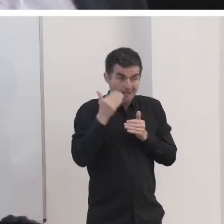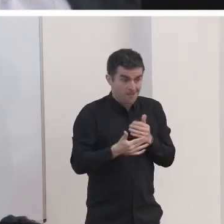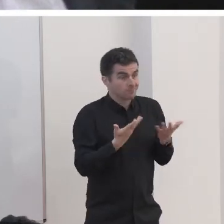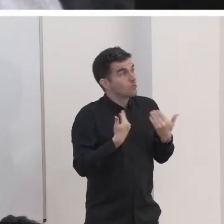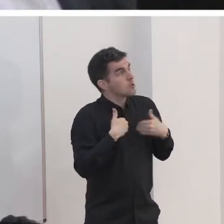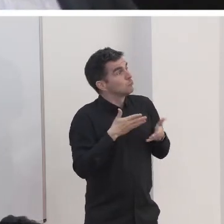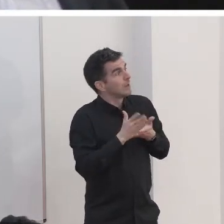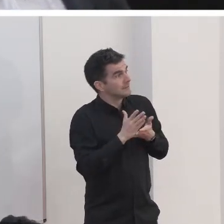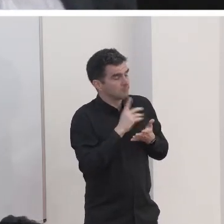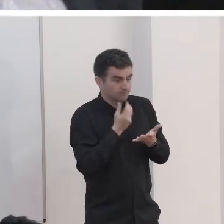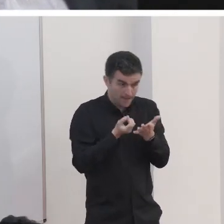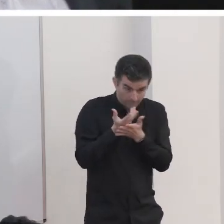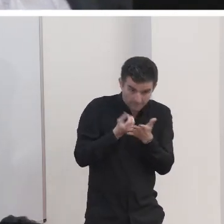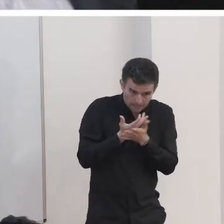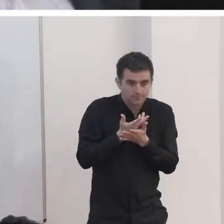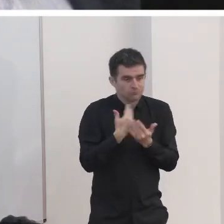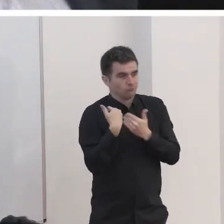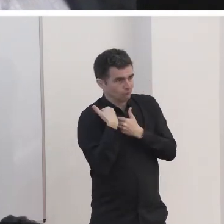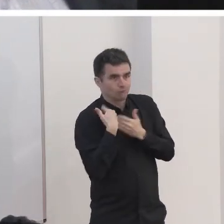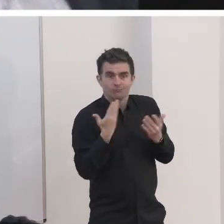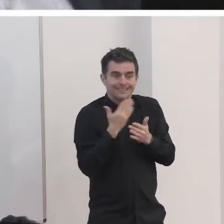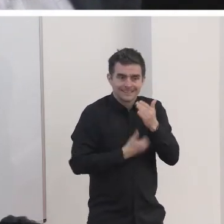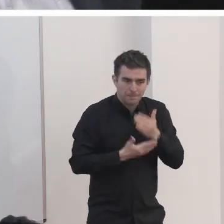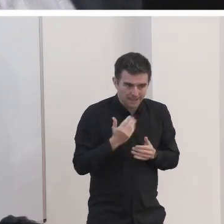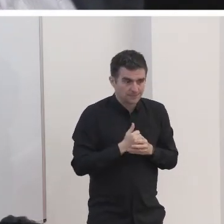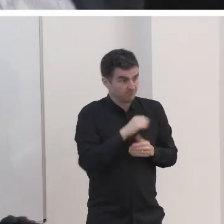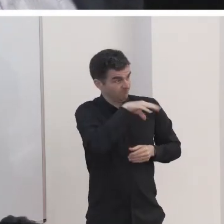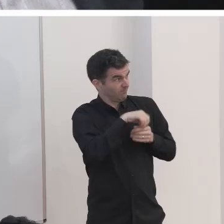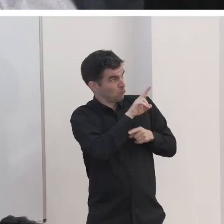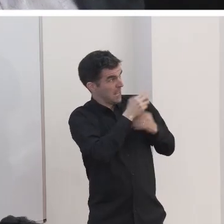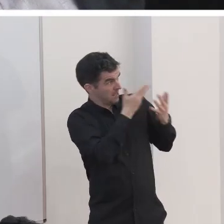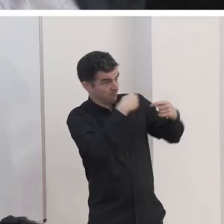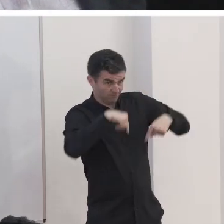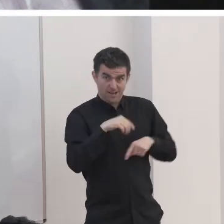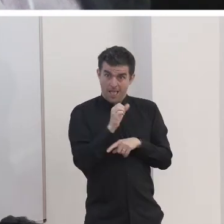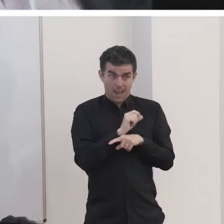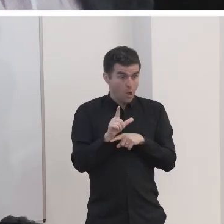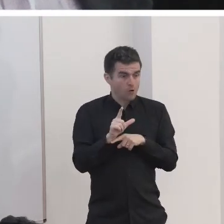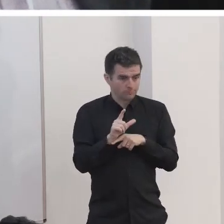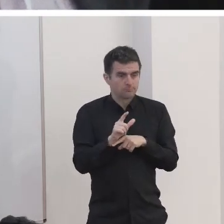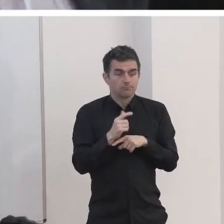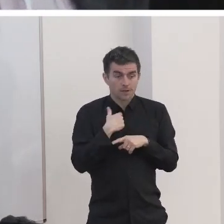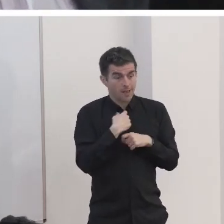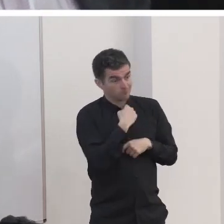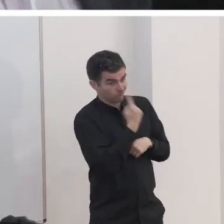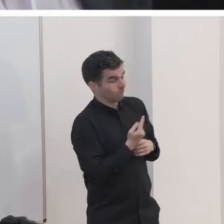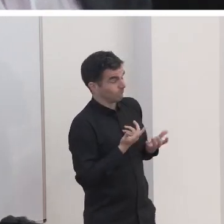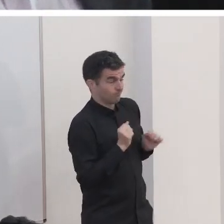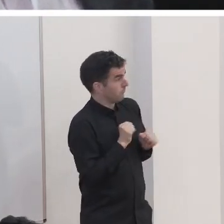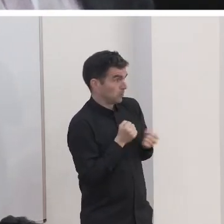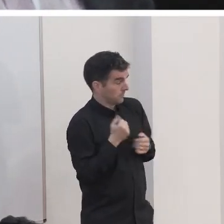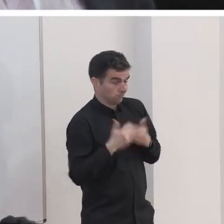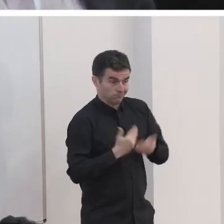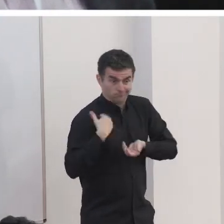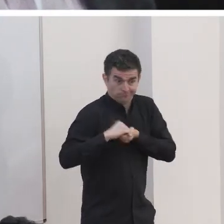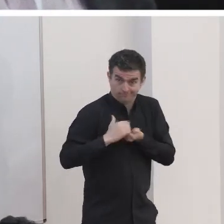this partnership, and we are seeing the law reversing instead of progressing. So there is no way we